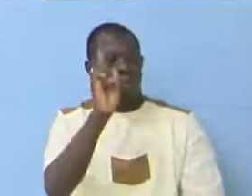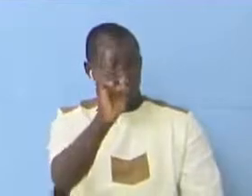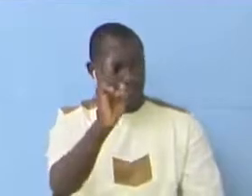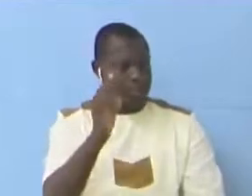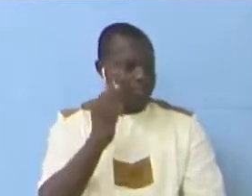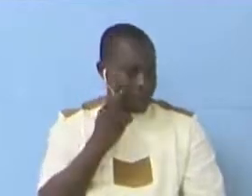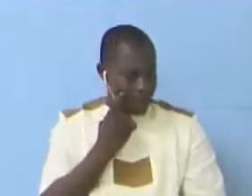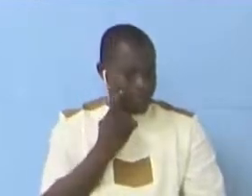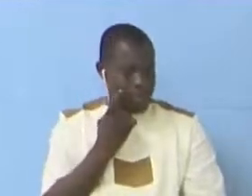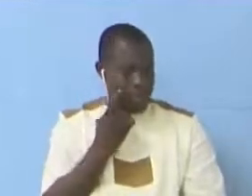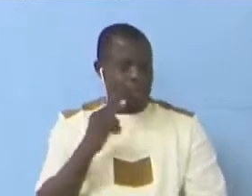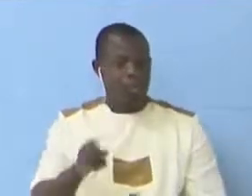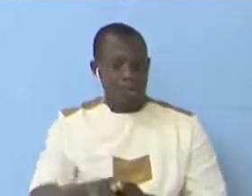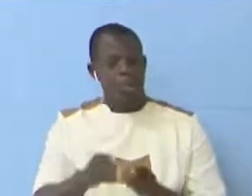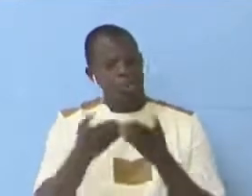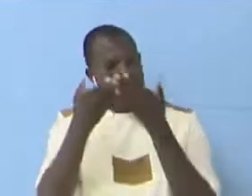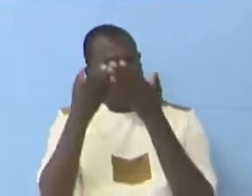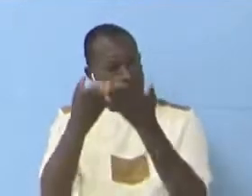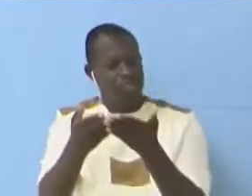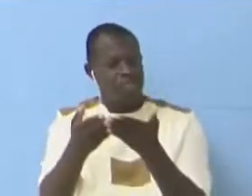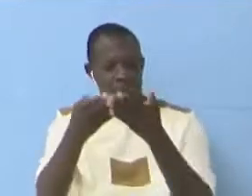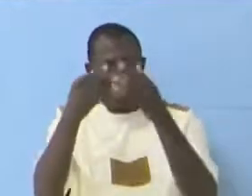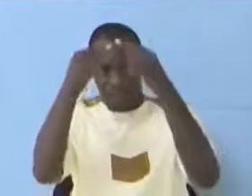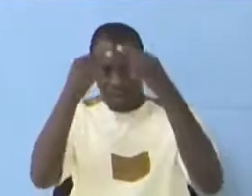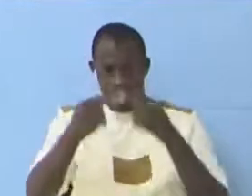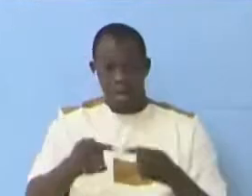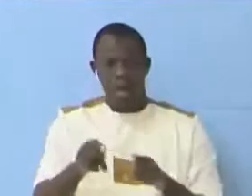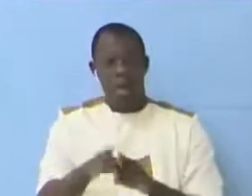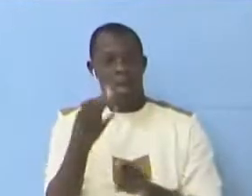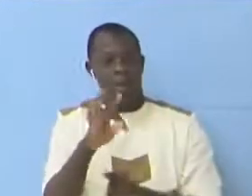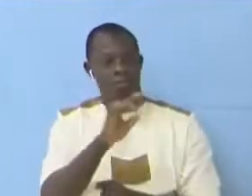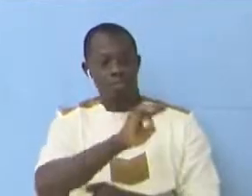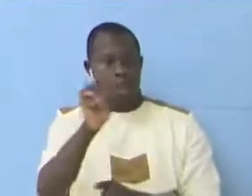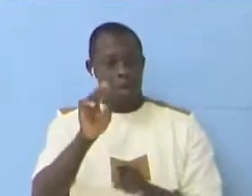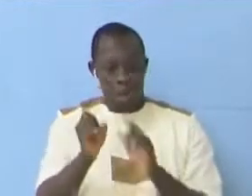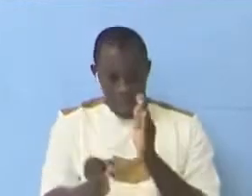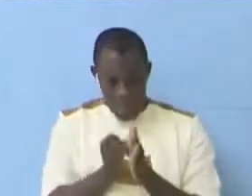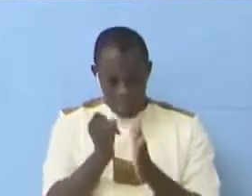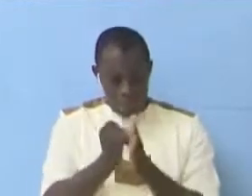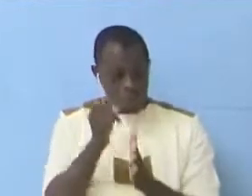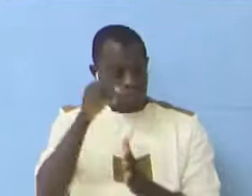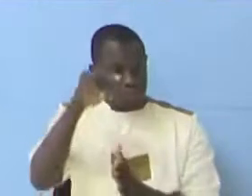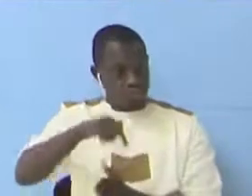statement. If it is not investigated today, one day it will be investigated. Maybe